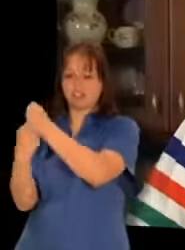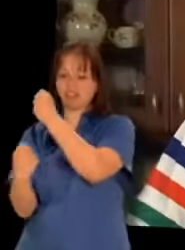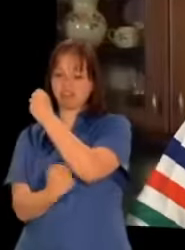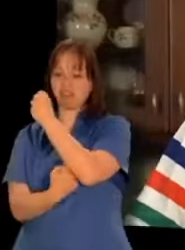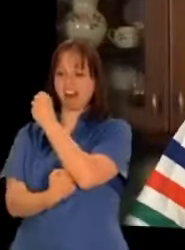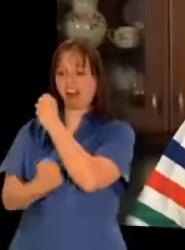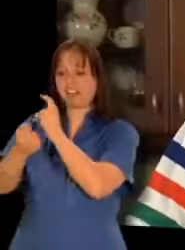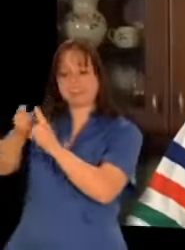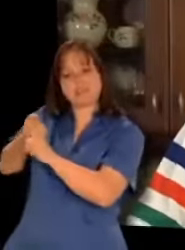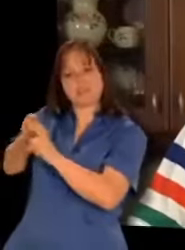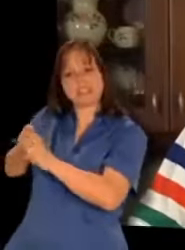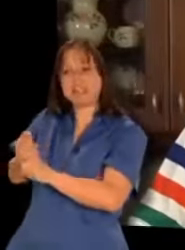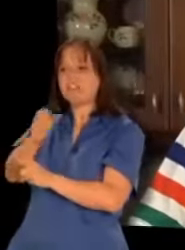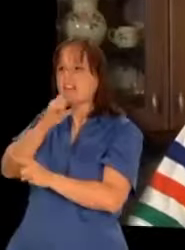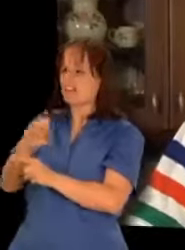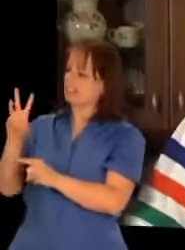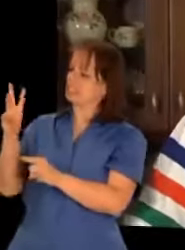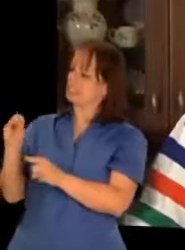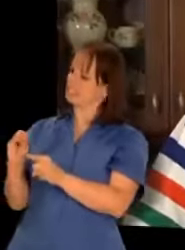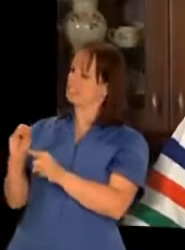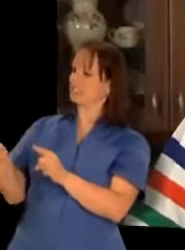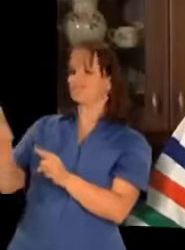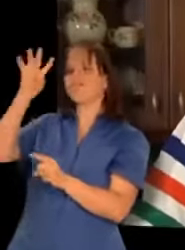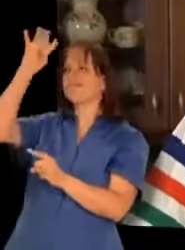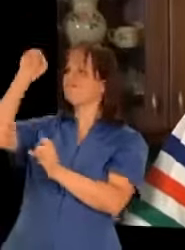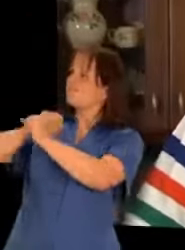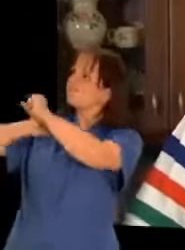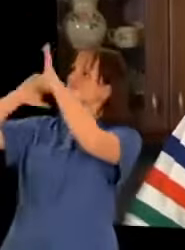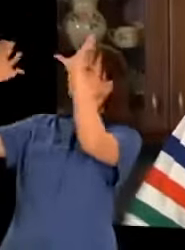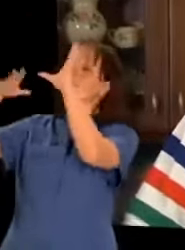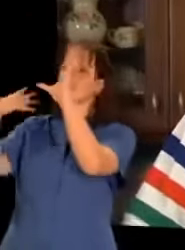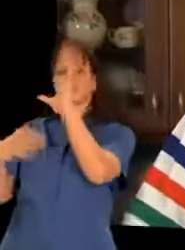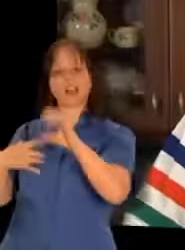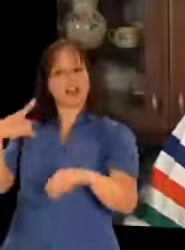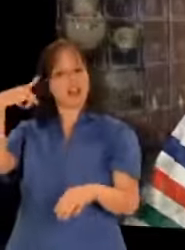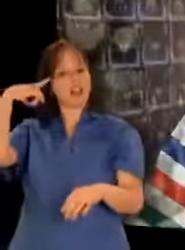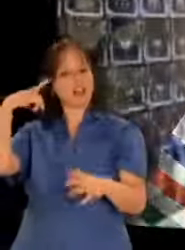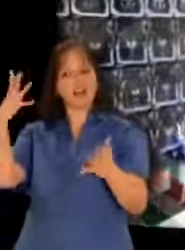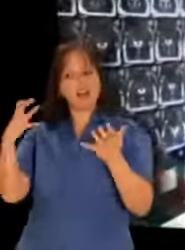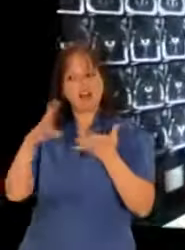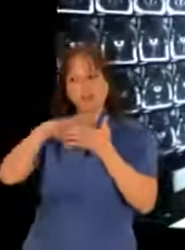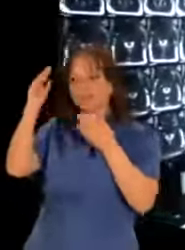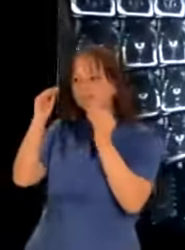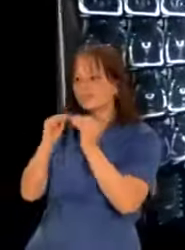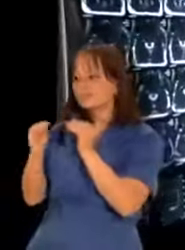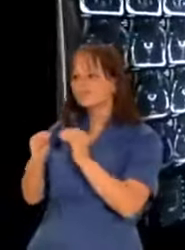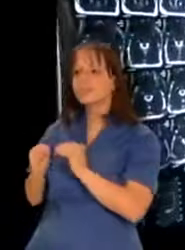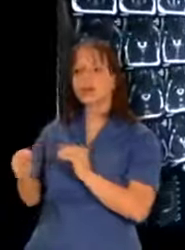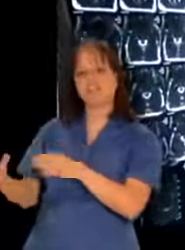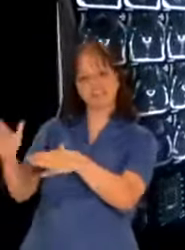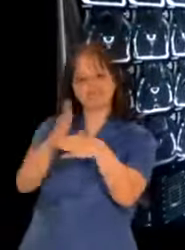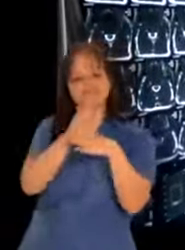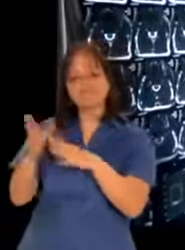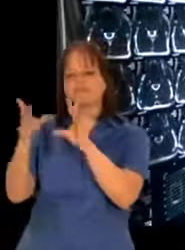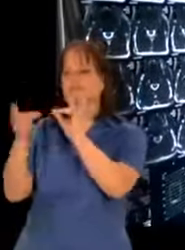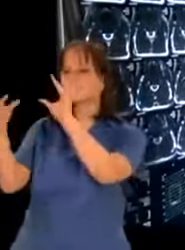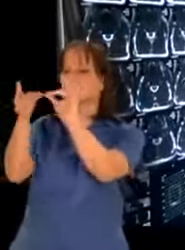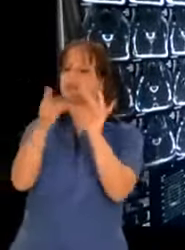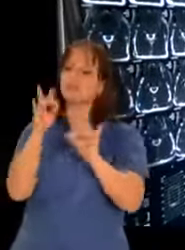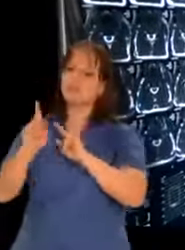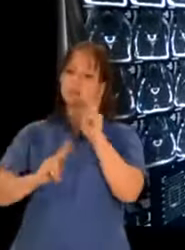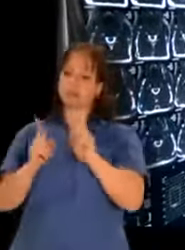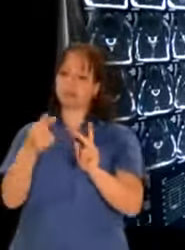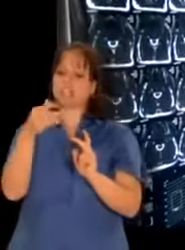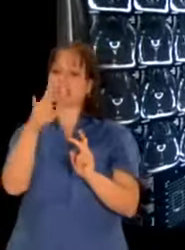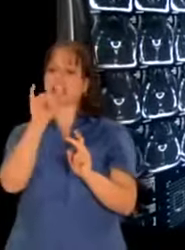incredibly healthy, energetic visionary in his 60s, well, of course, I wanted to learn more. They shared stories about people